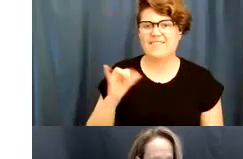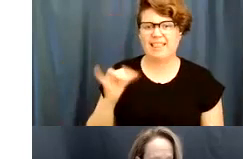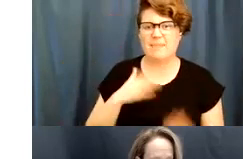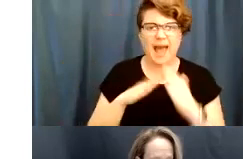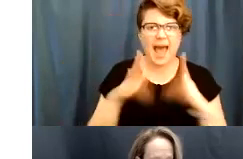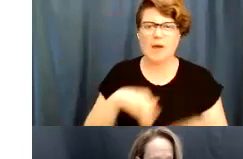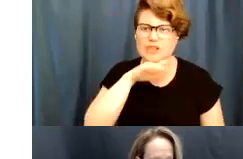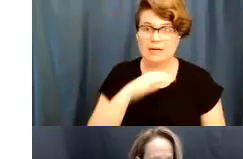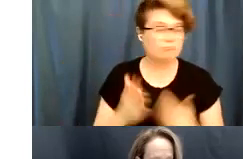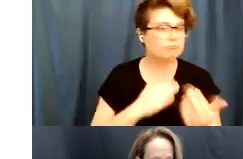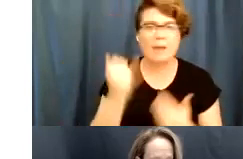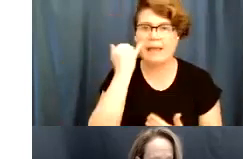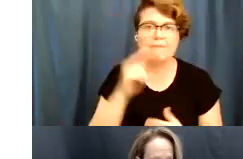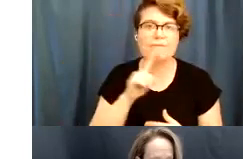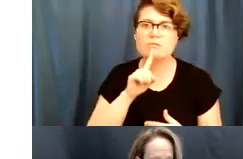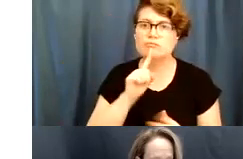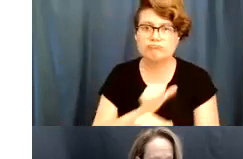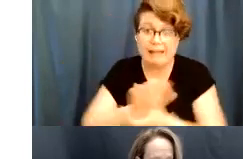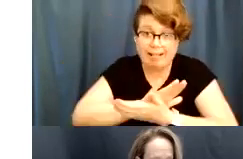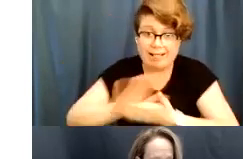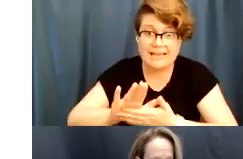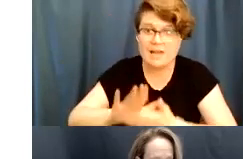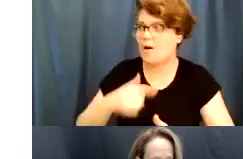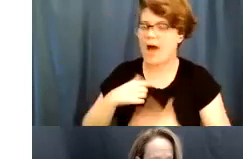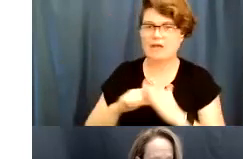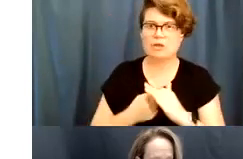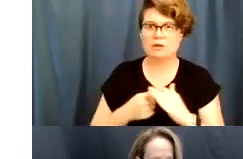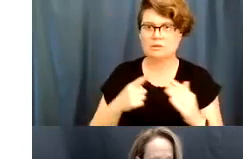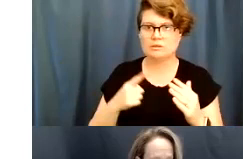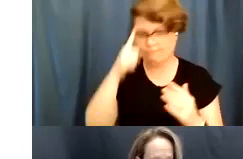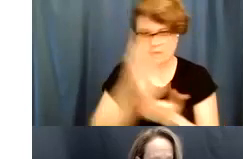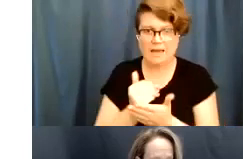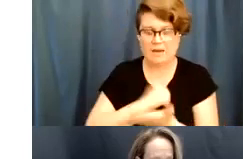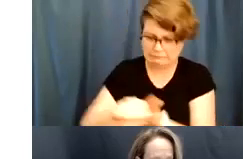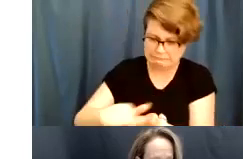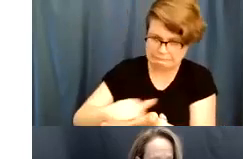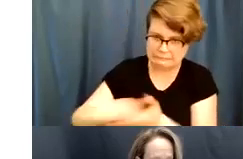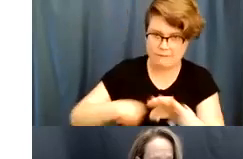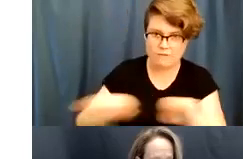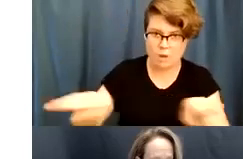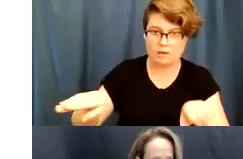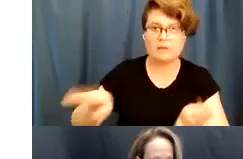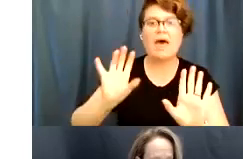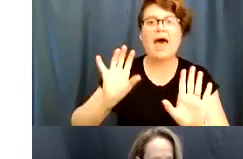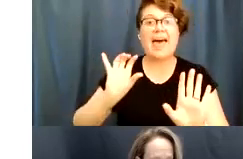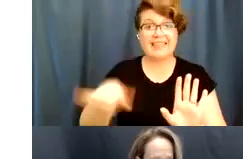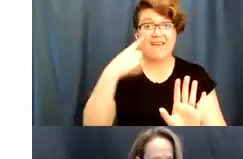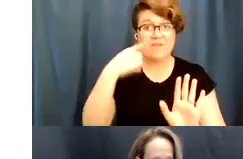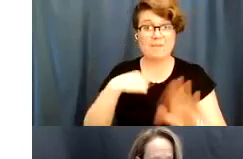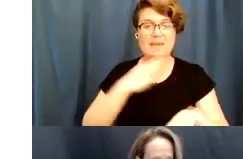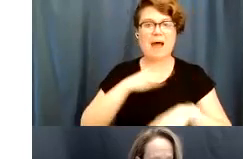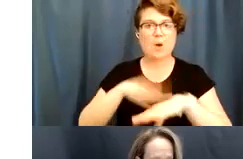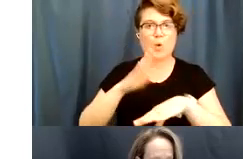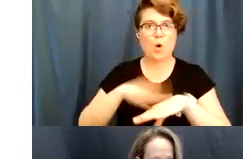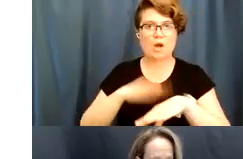it's clean. So I panic and I start scrubbing the floor. And to me, that's a sign that I need to take a step back, take a deep